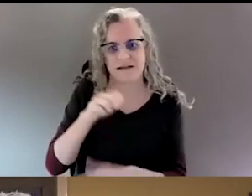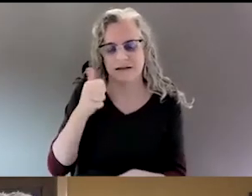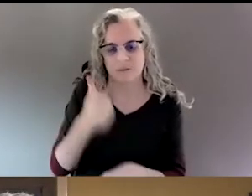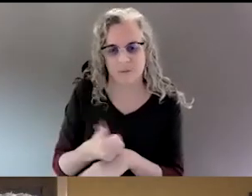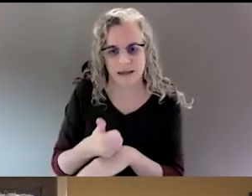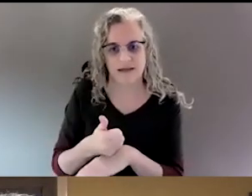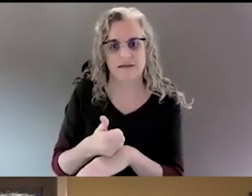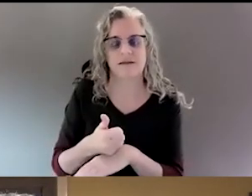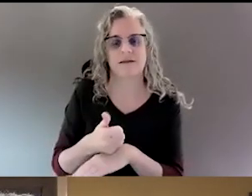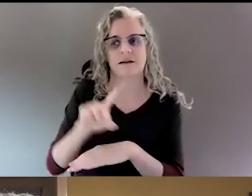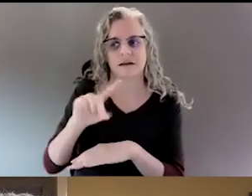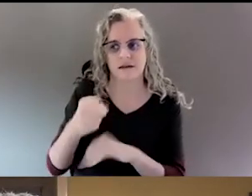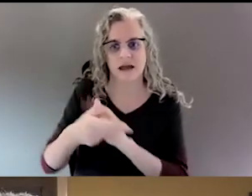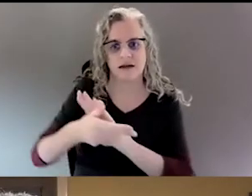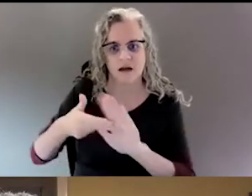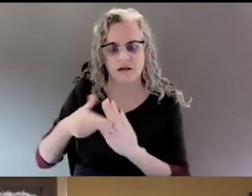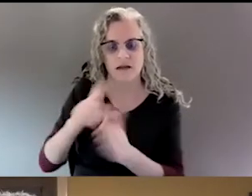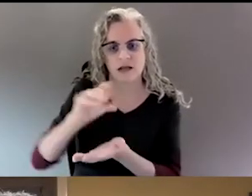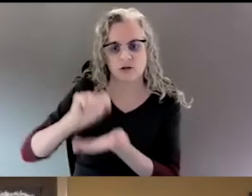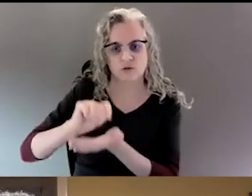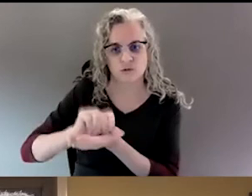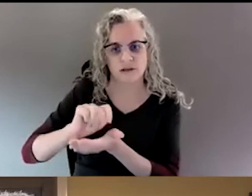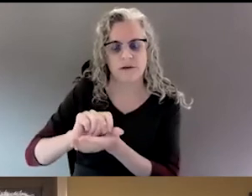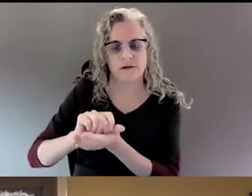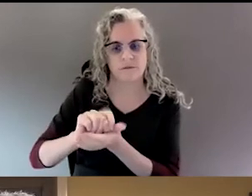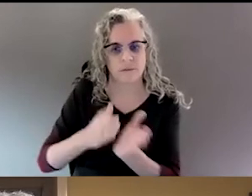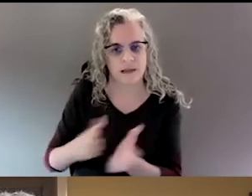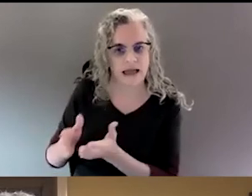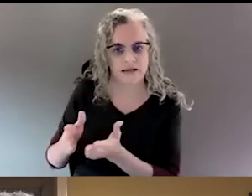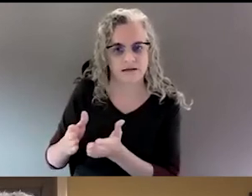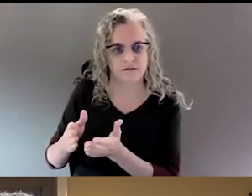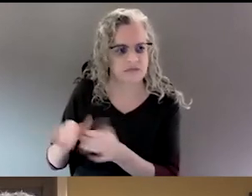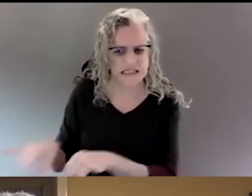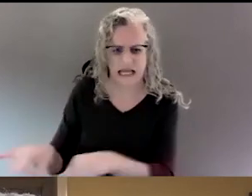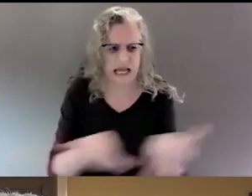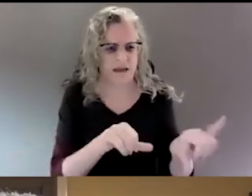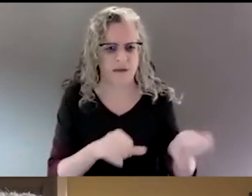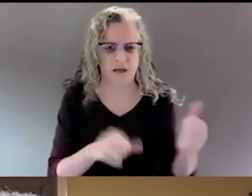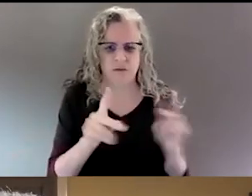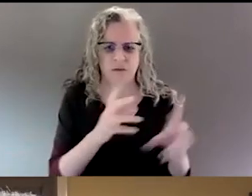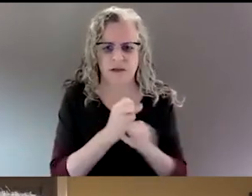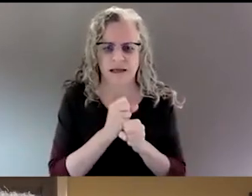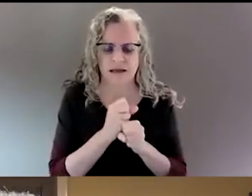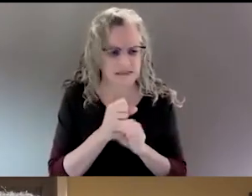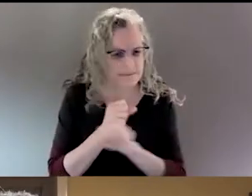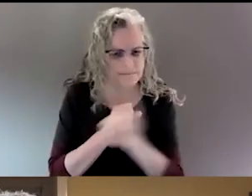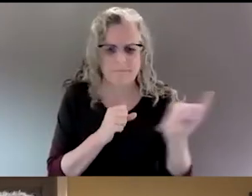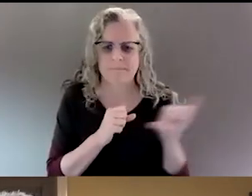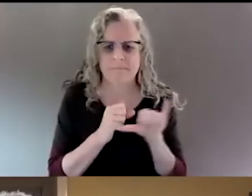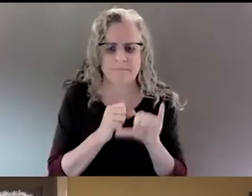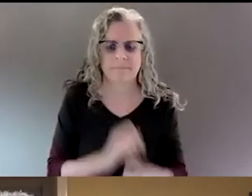diagnostic and treatment planning that they can get, just like everybody else, just like you would want for anybody in your family.